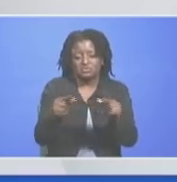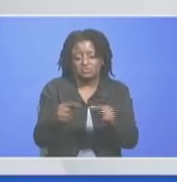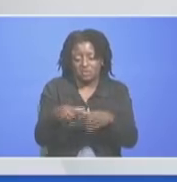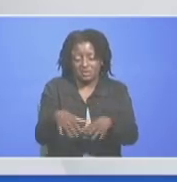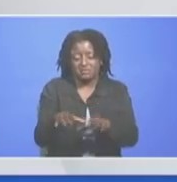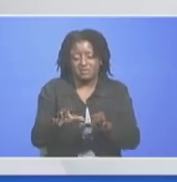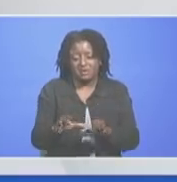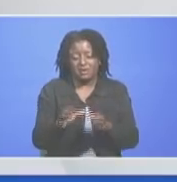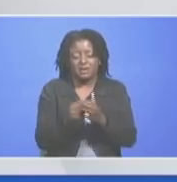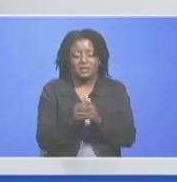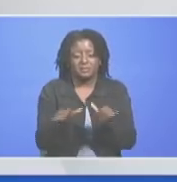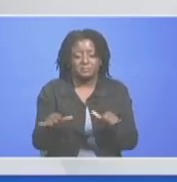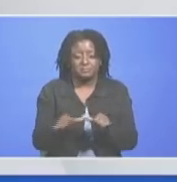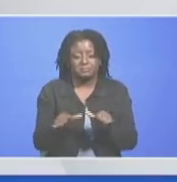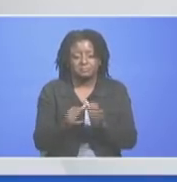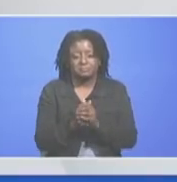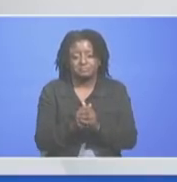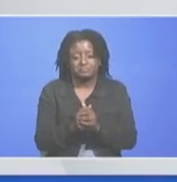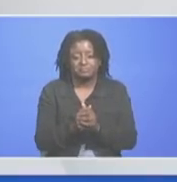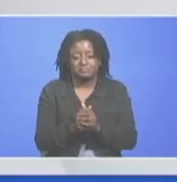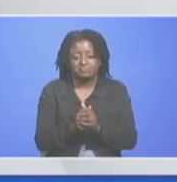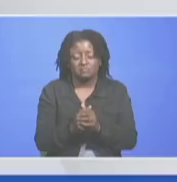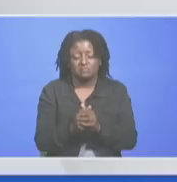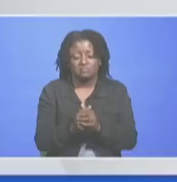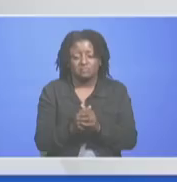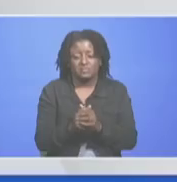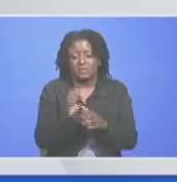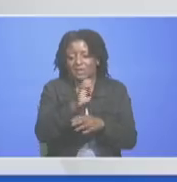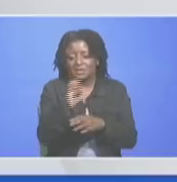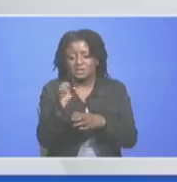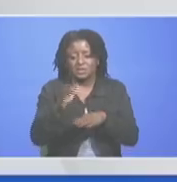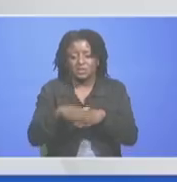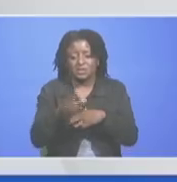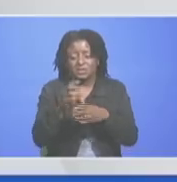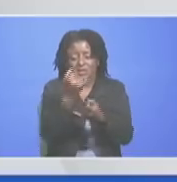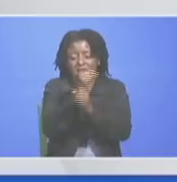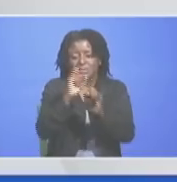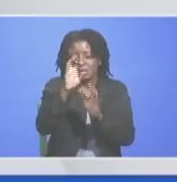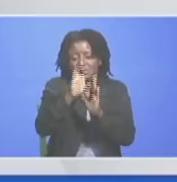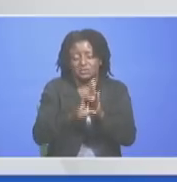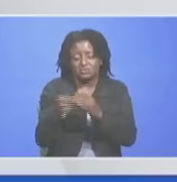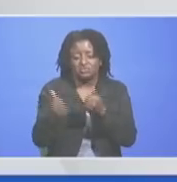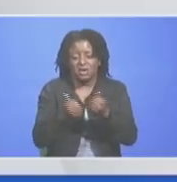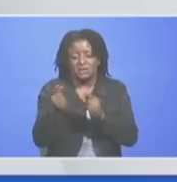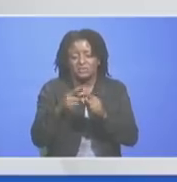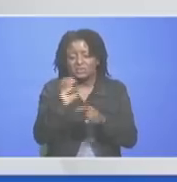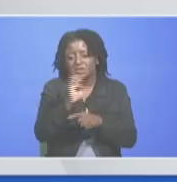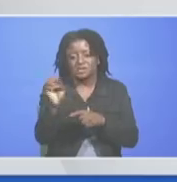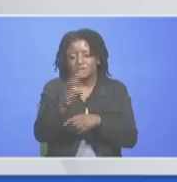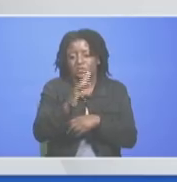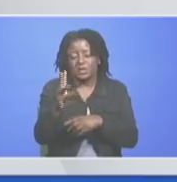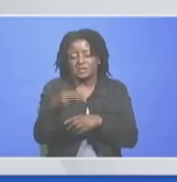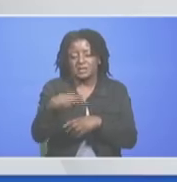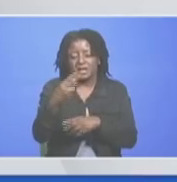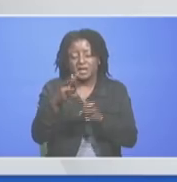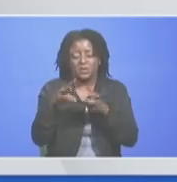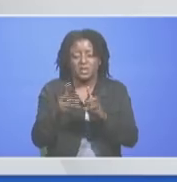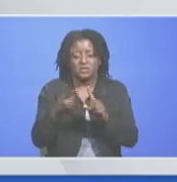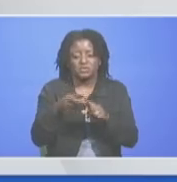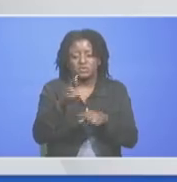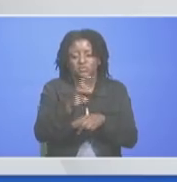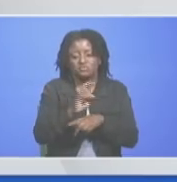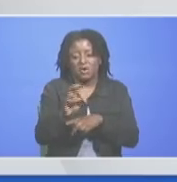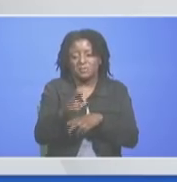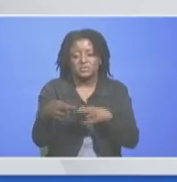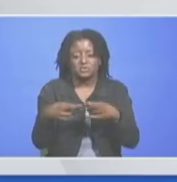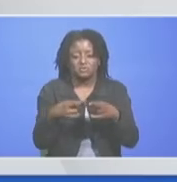Drive, east on Independence Drive to East-West Highway along to Robinson Road, east on Robinson Road to Soldier Road,